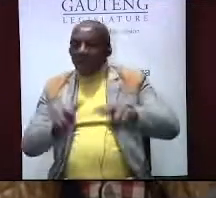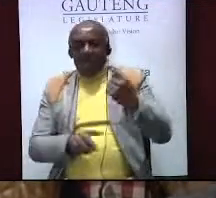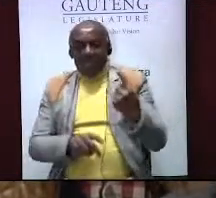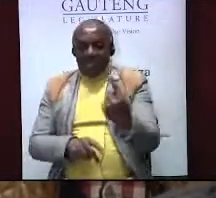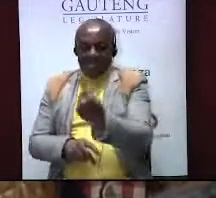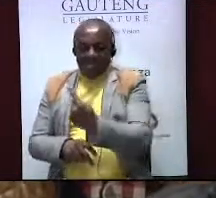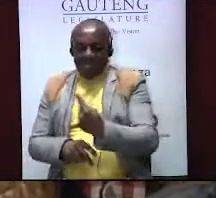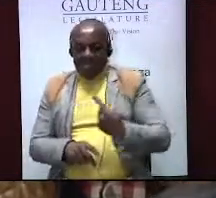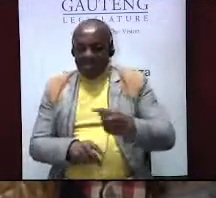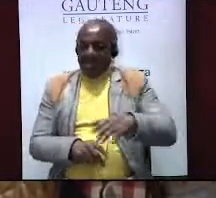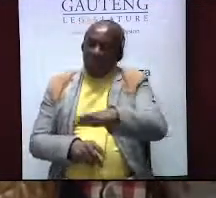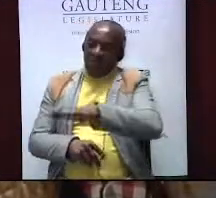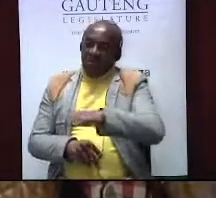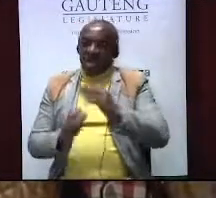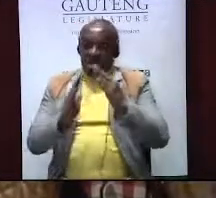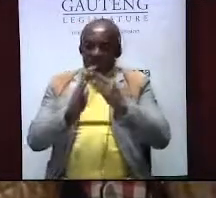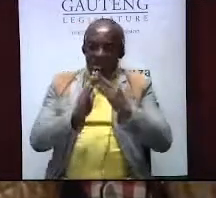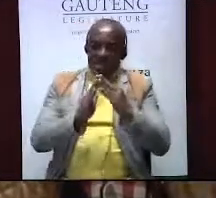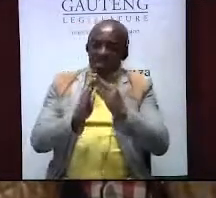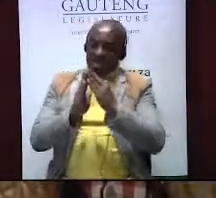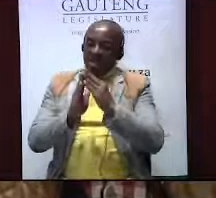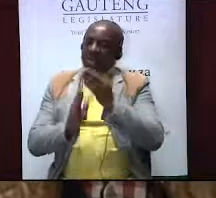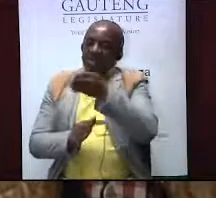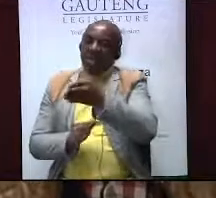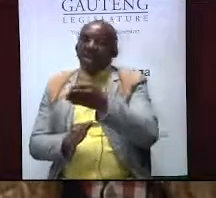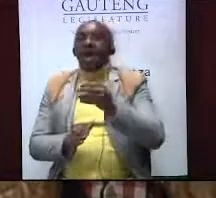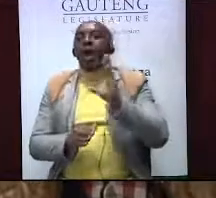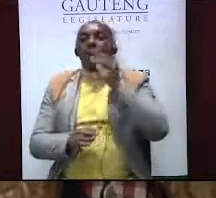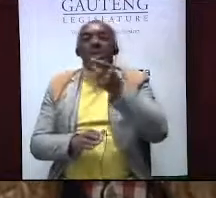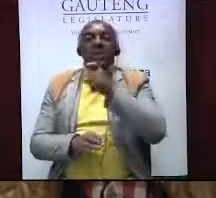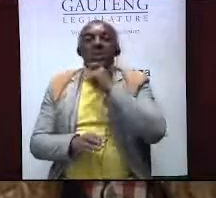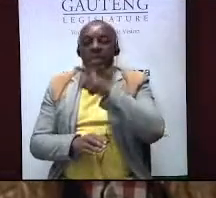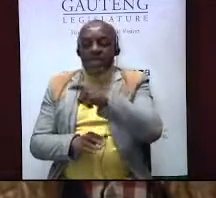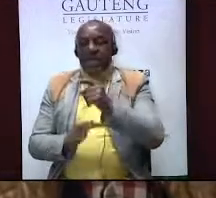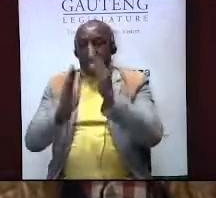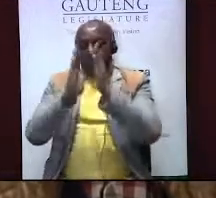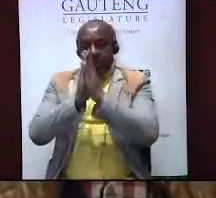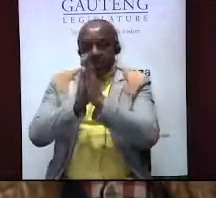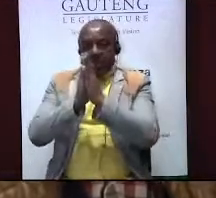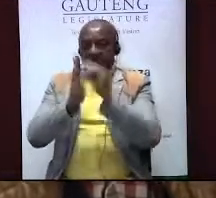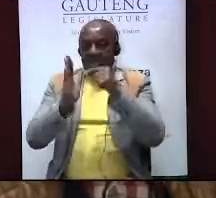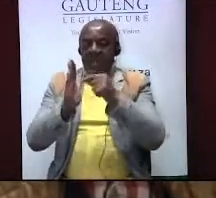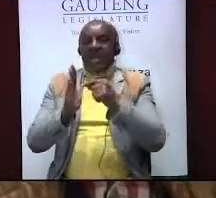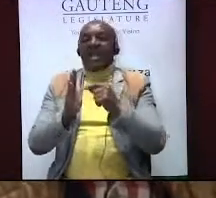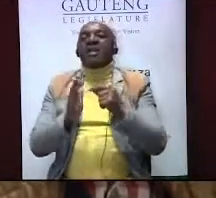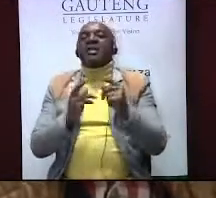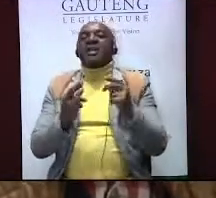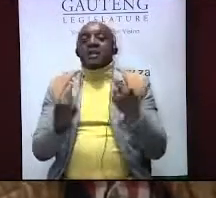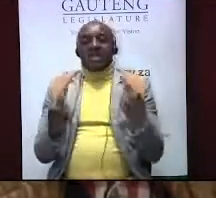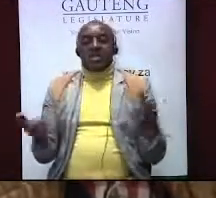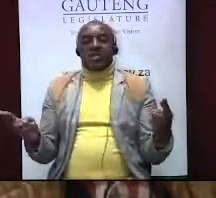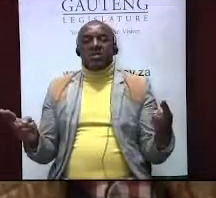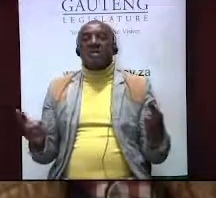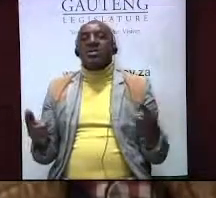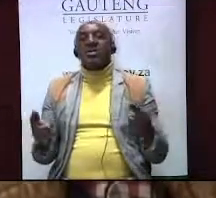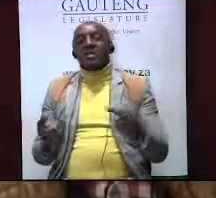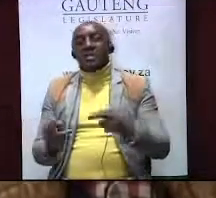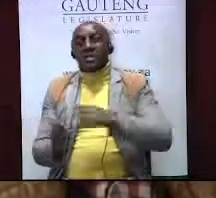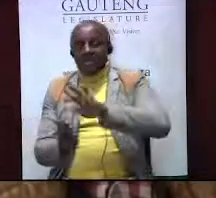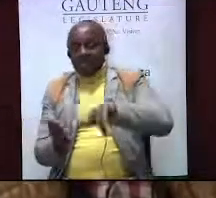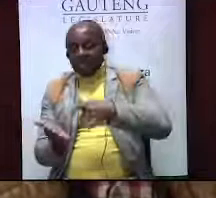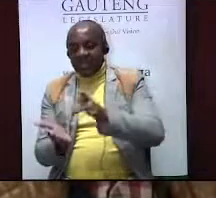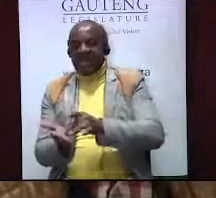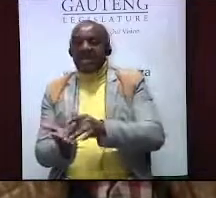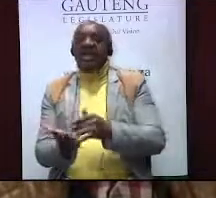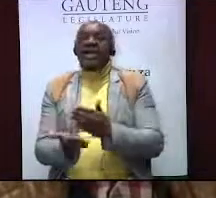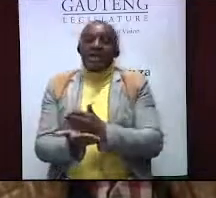kereke are di berekiseng as the resource centers ke dira sekai. Some of the centers